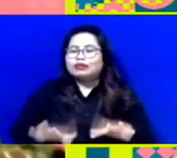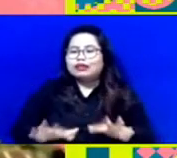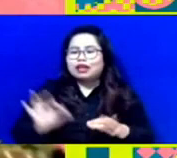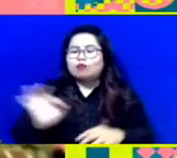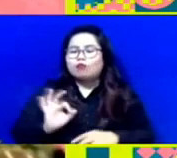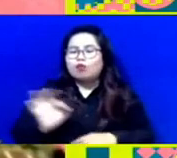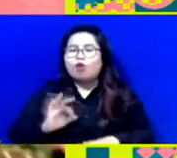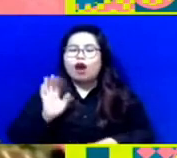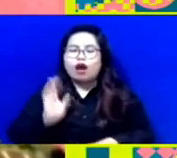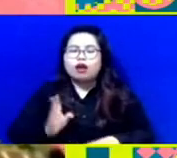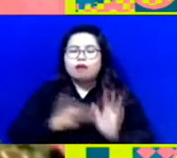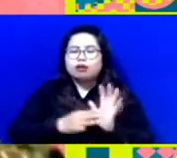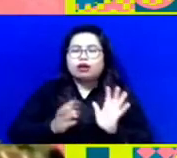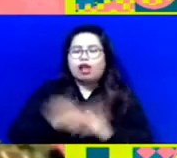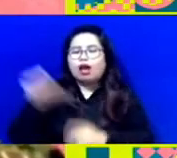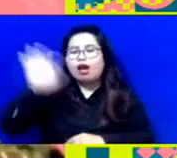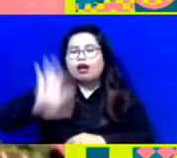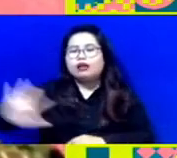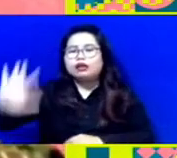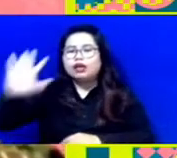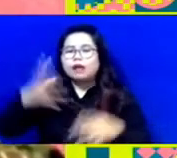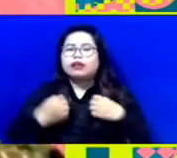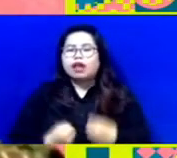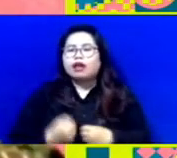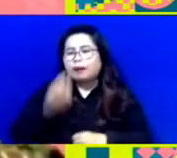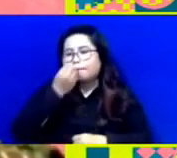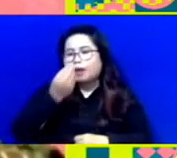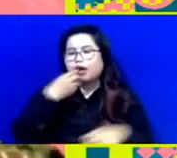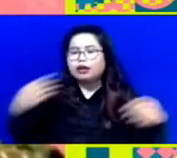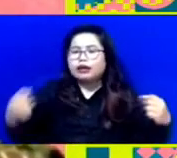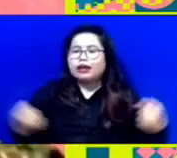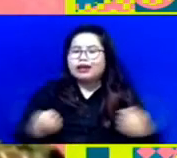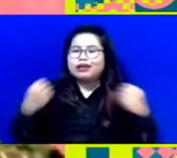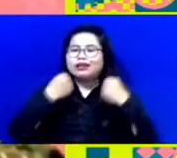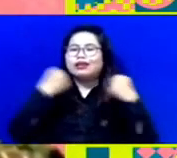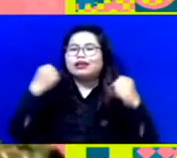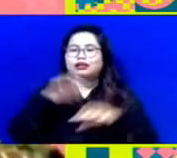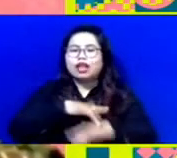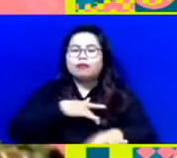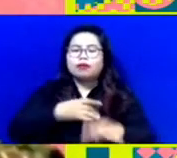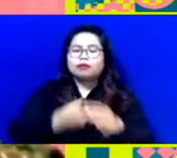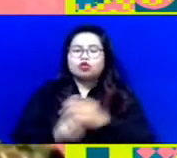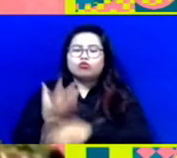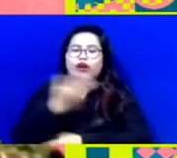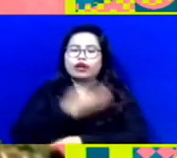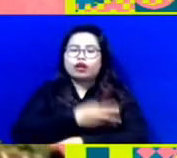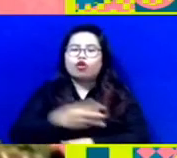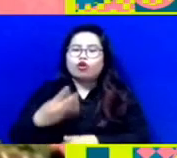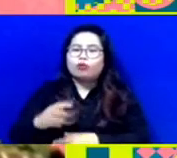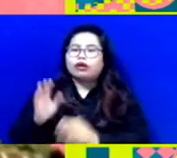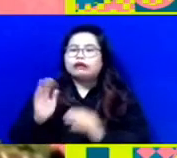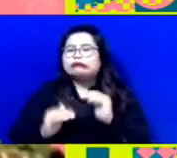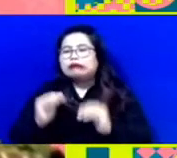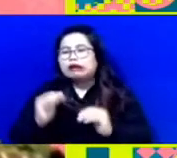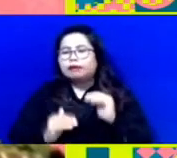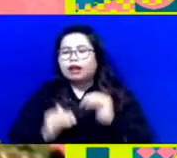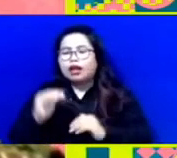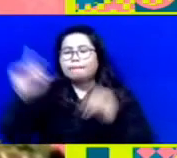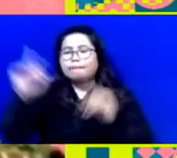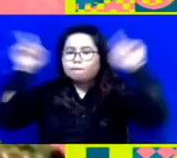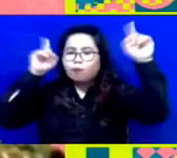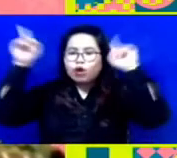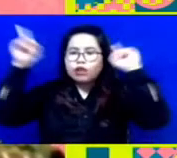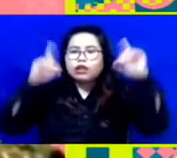insecurity, global economic slowdown, political instability, and other disruptions faced by the